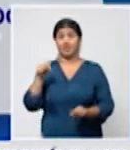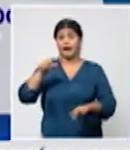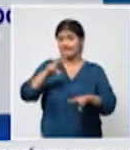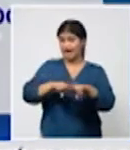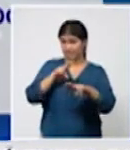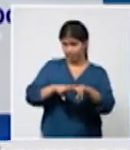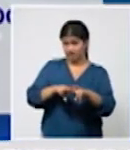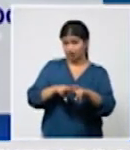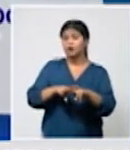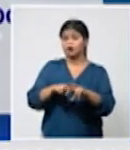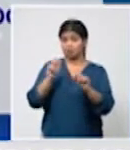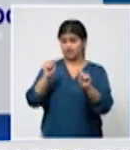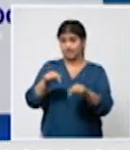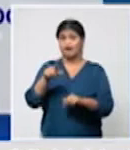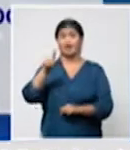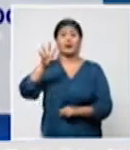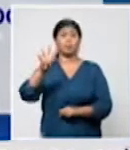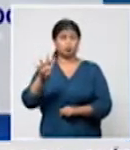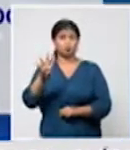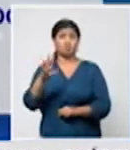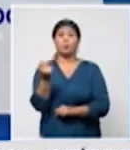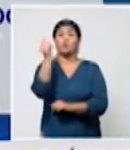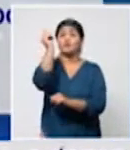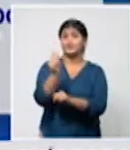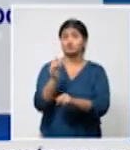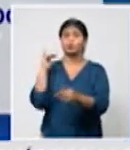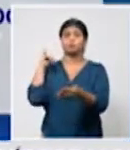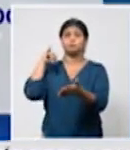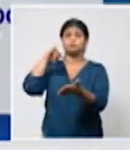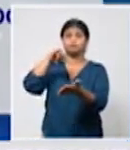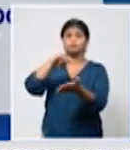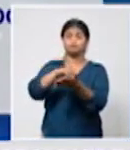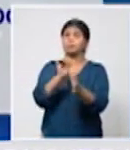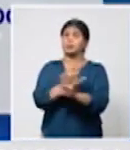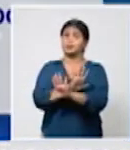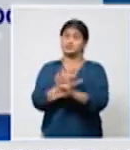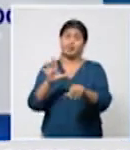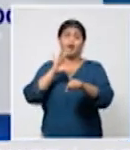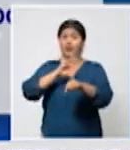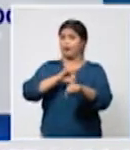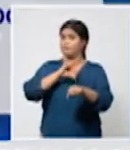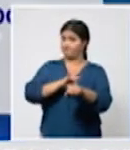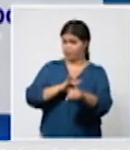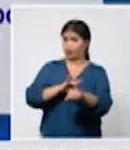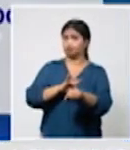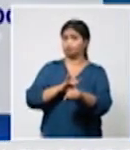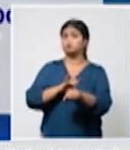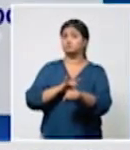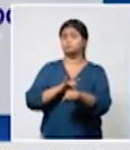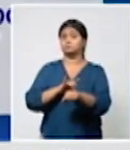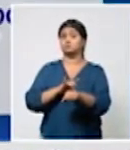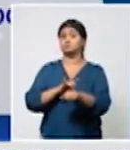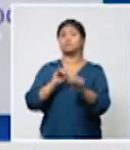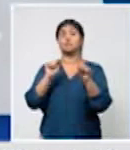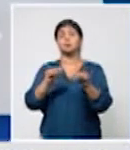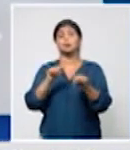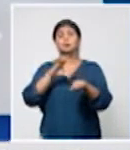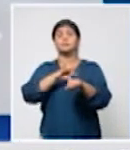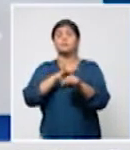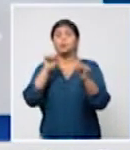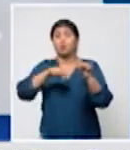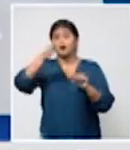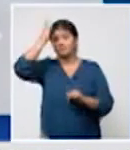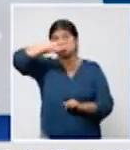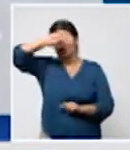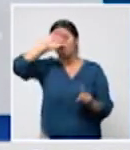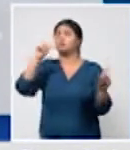Cuba. The 13 local cases belong to Marianao, Plaza, Centro Habana, La Lisa,